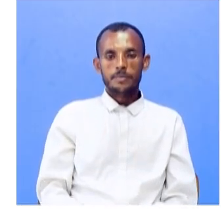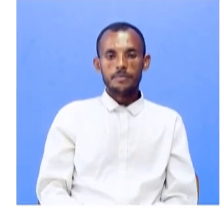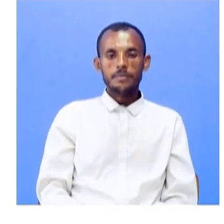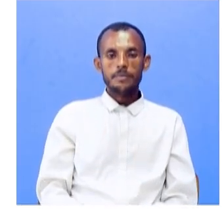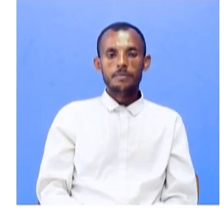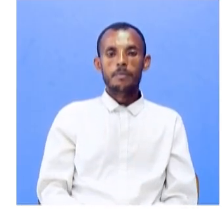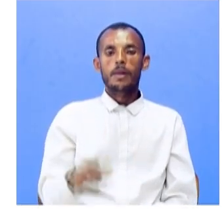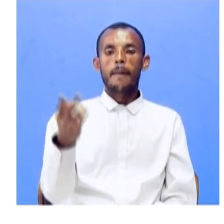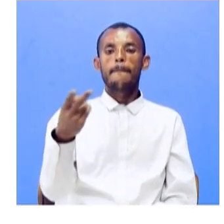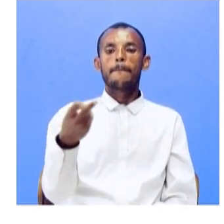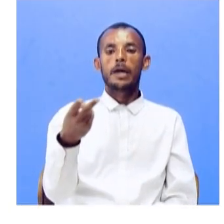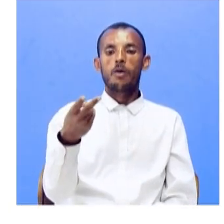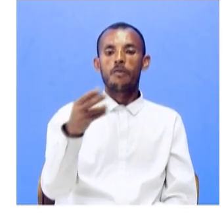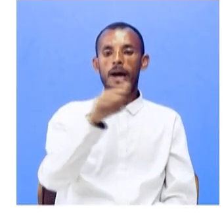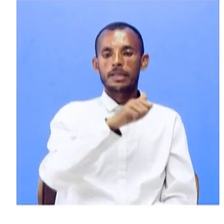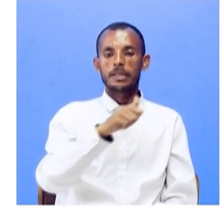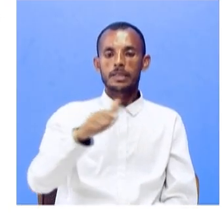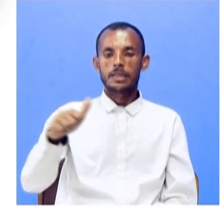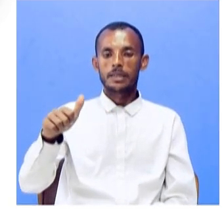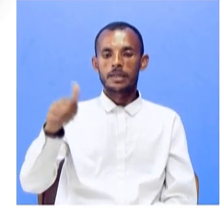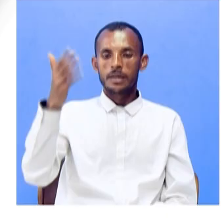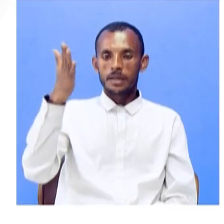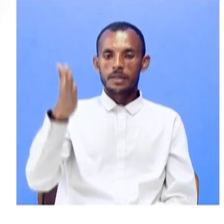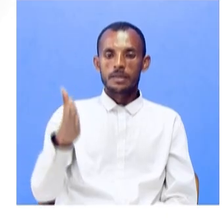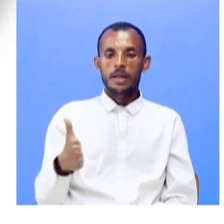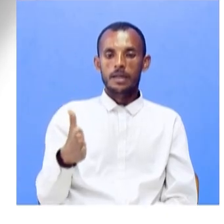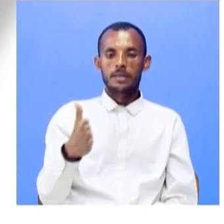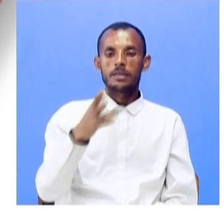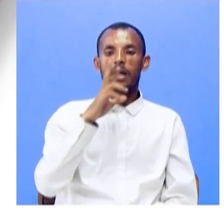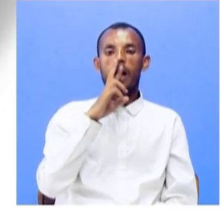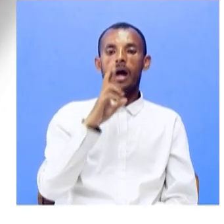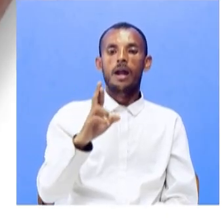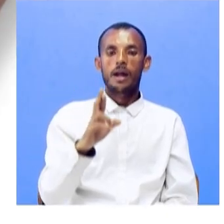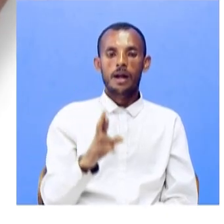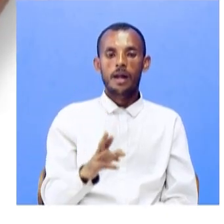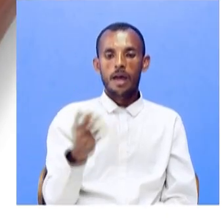pair of adjacent sides, in which a pair of